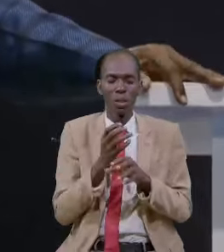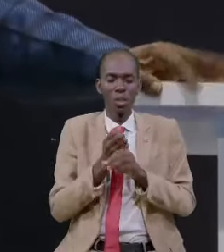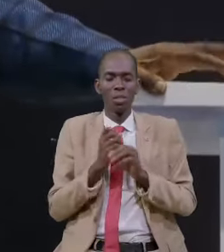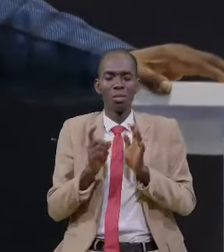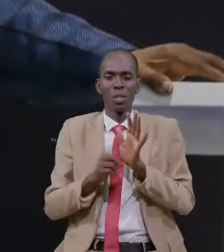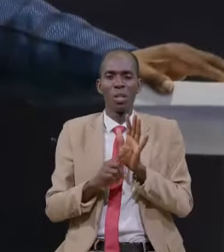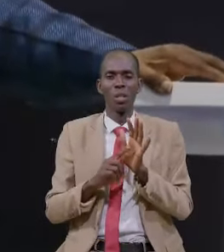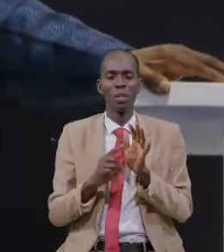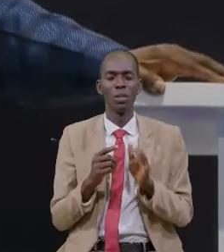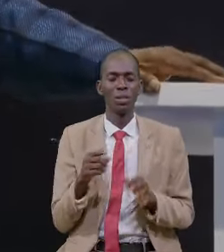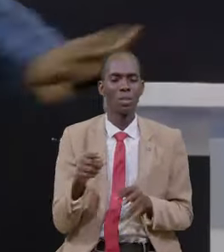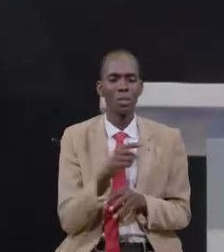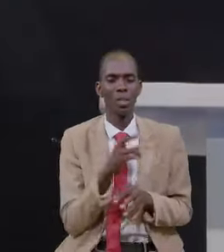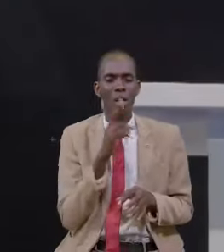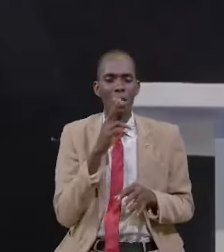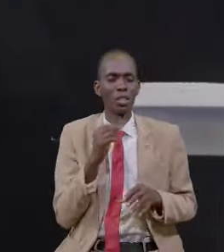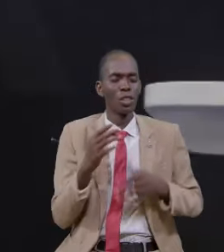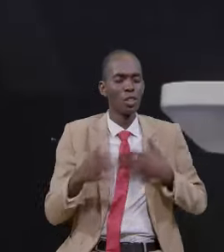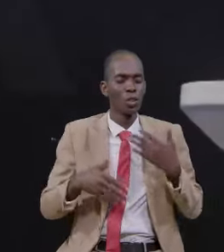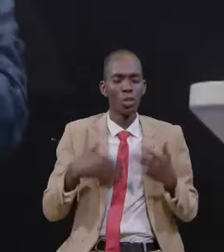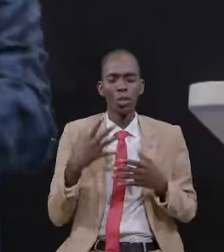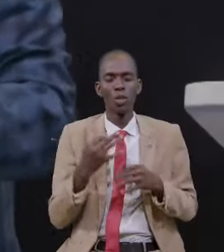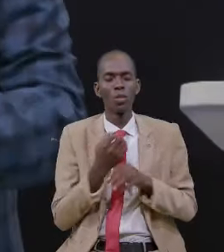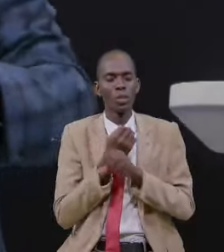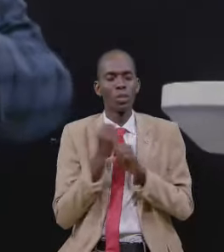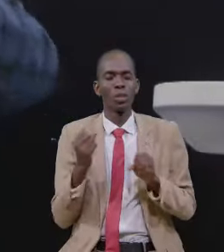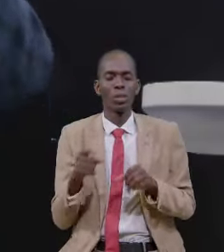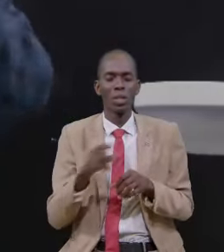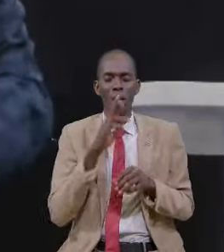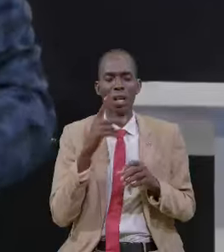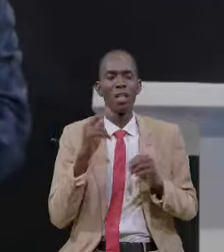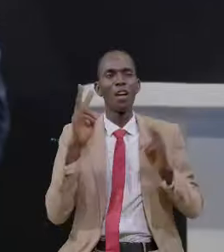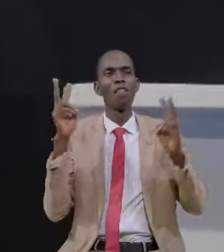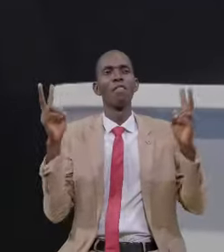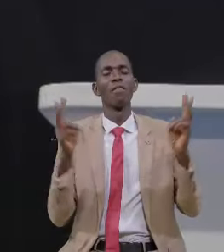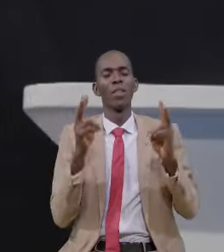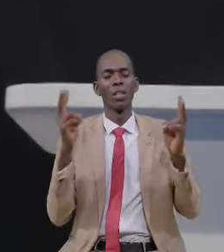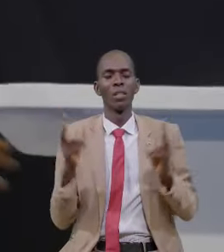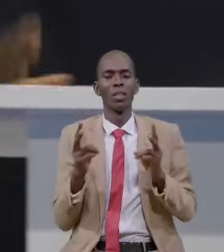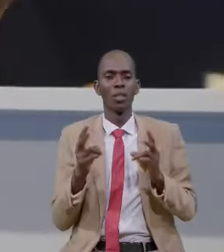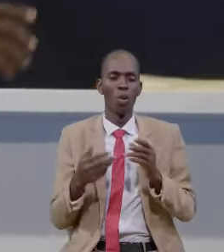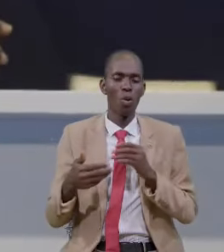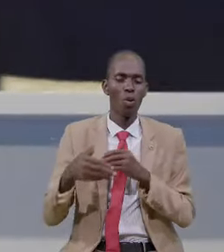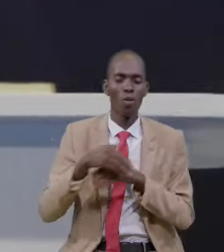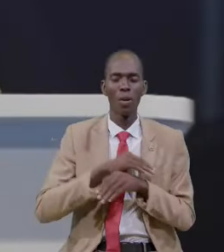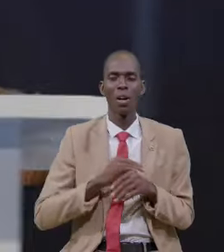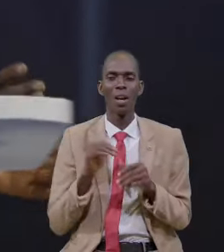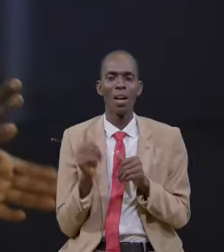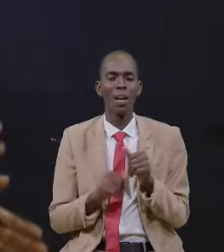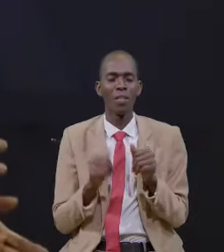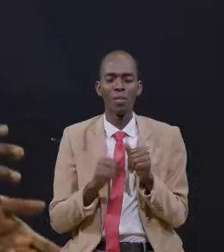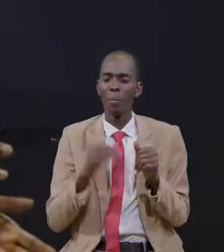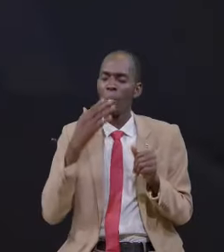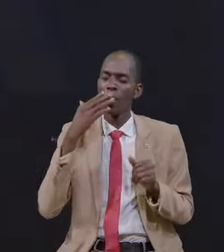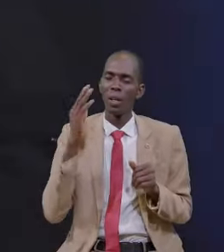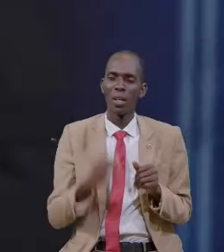mind. There'll be joy of salvation. There'll be victory and triumph over every bad sin,